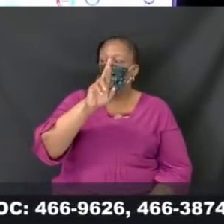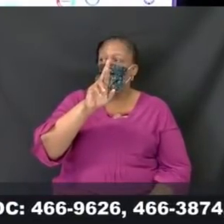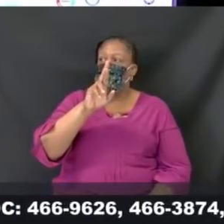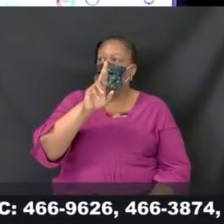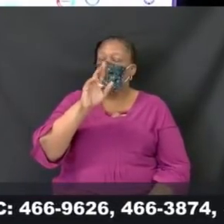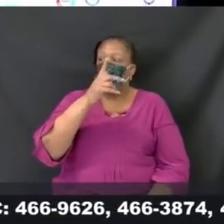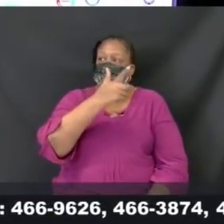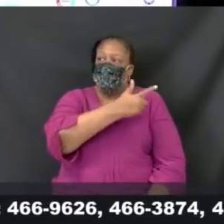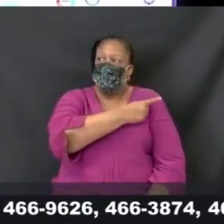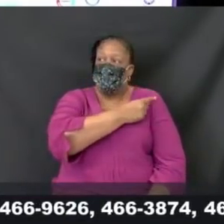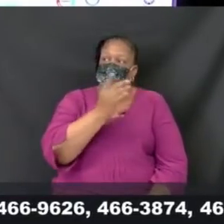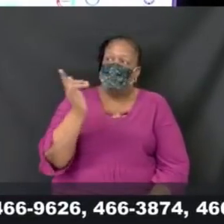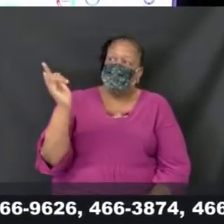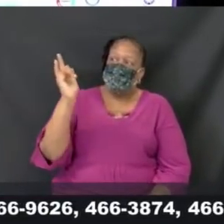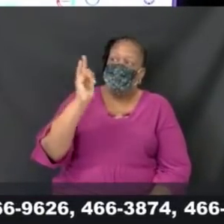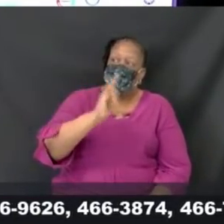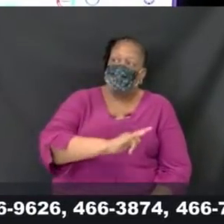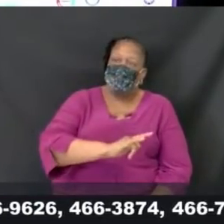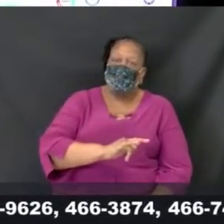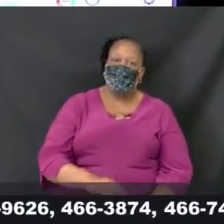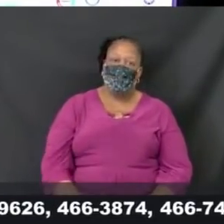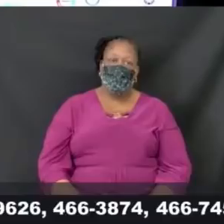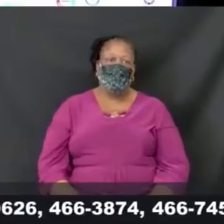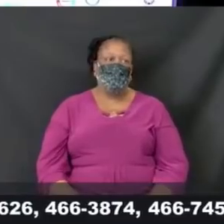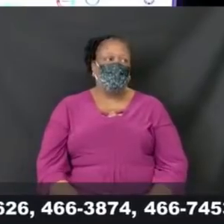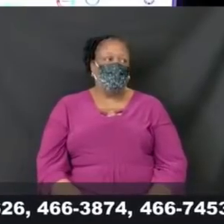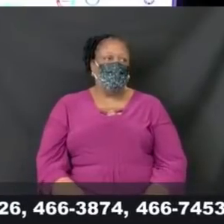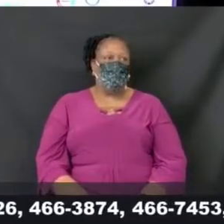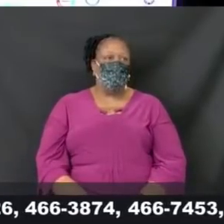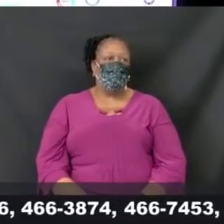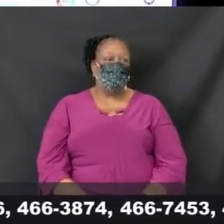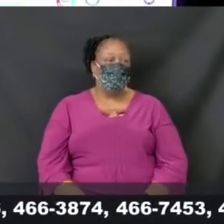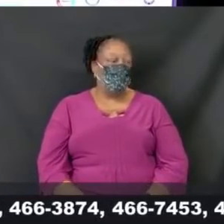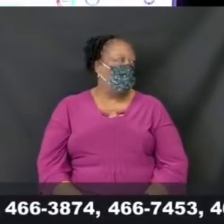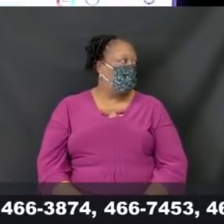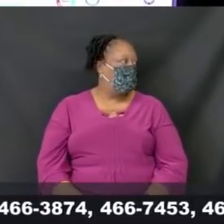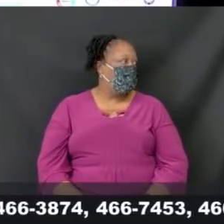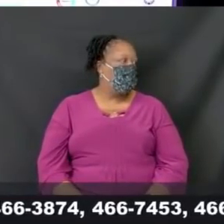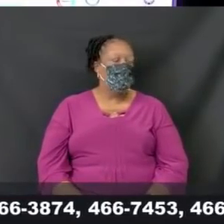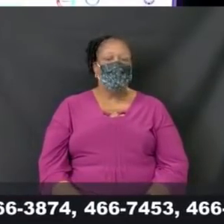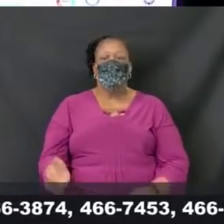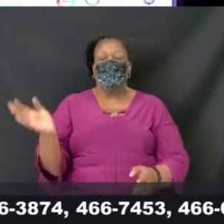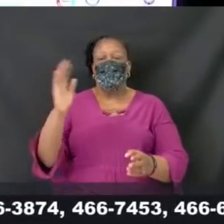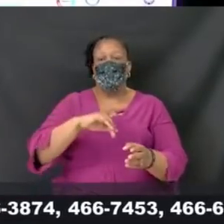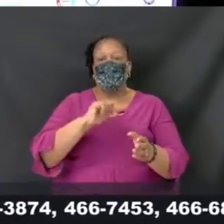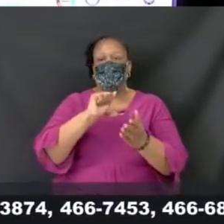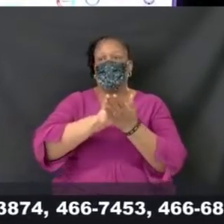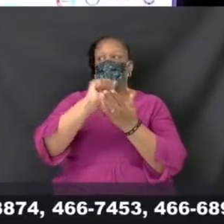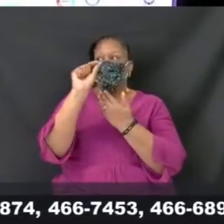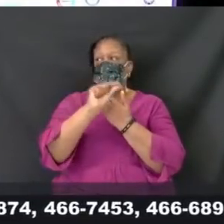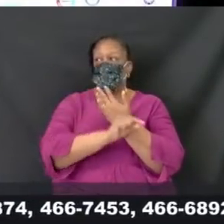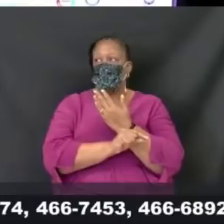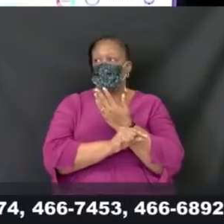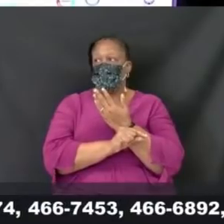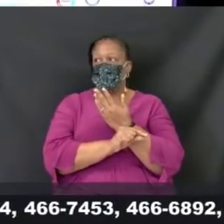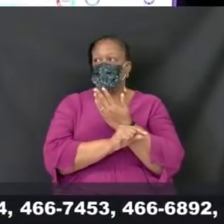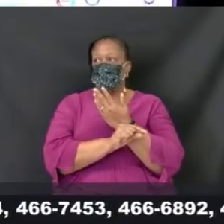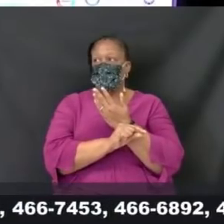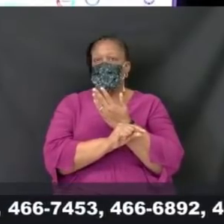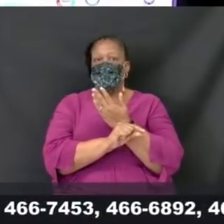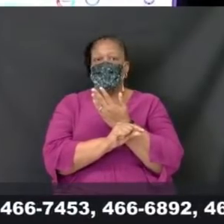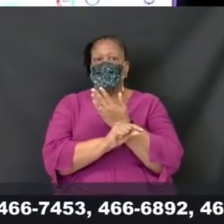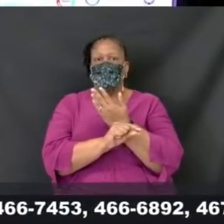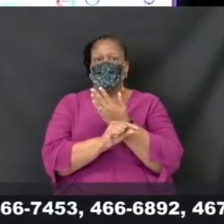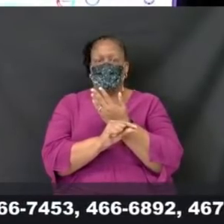August, have they expired? And if so, if not, when will they